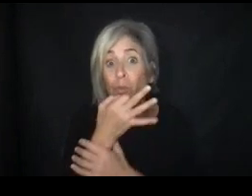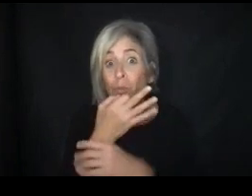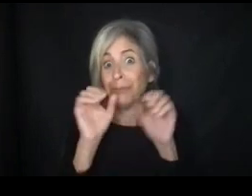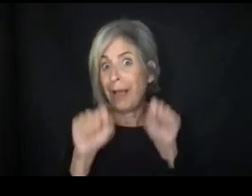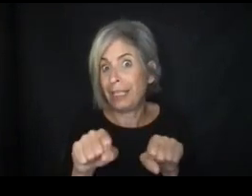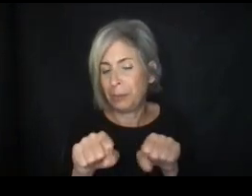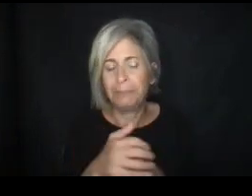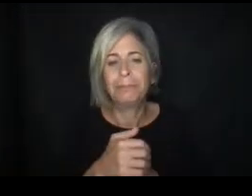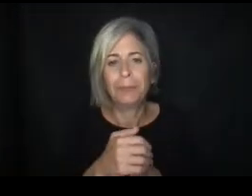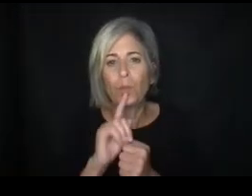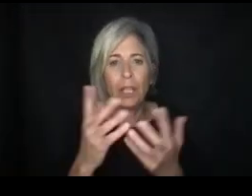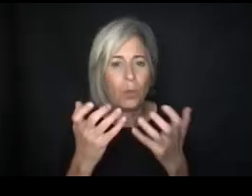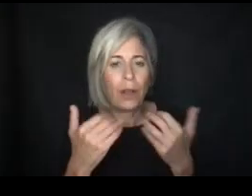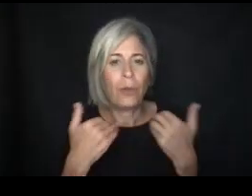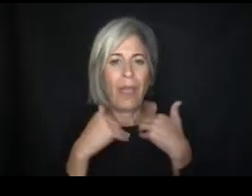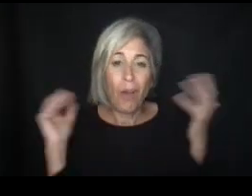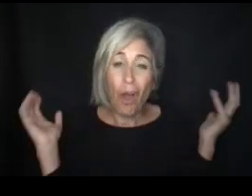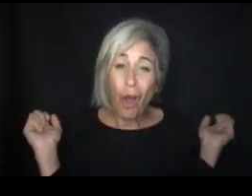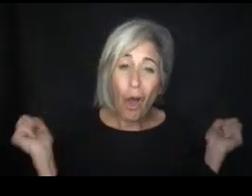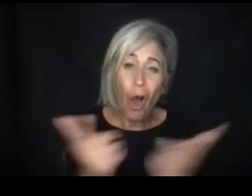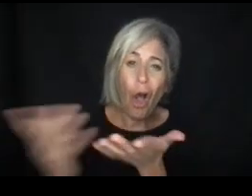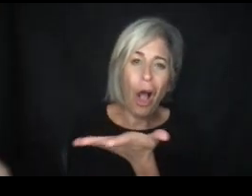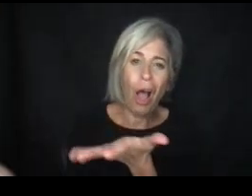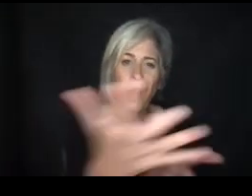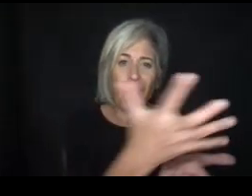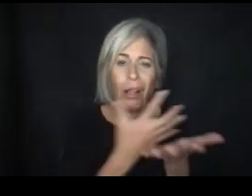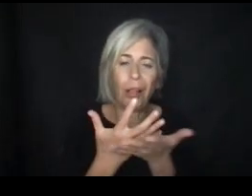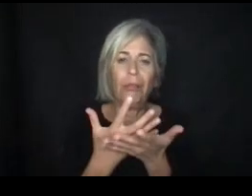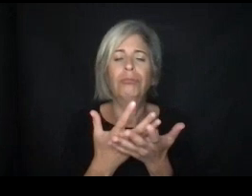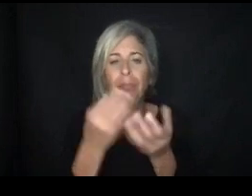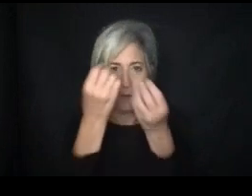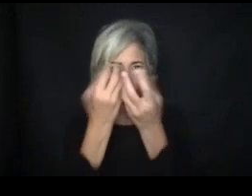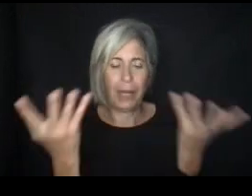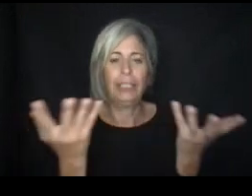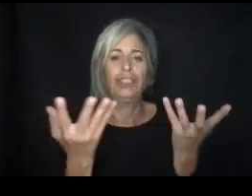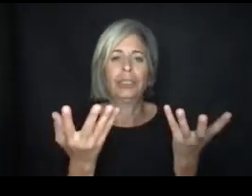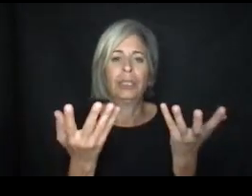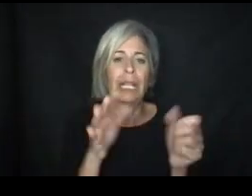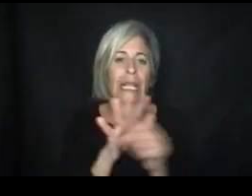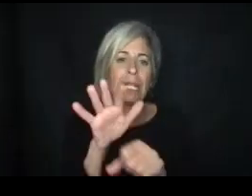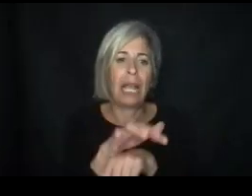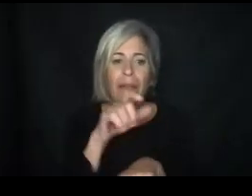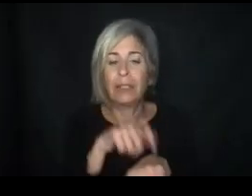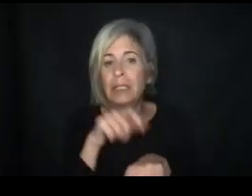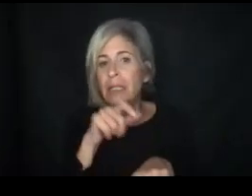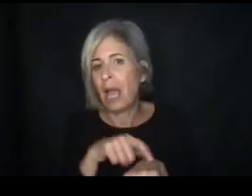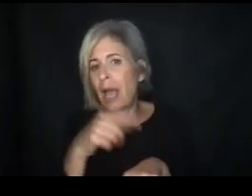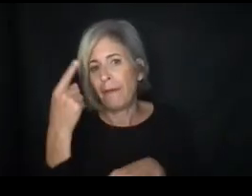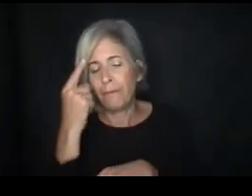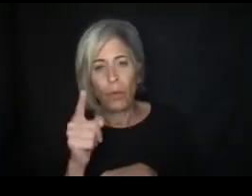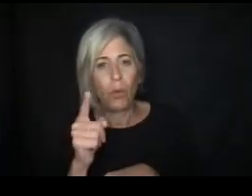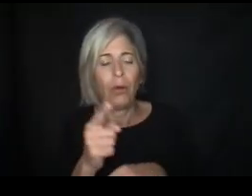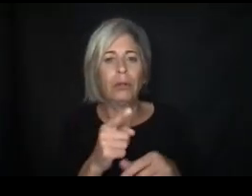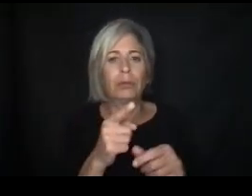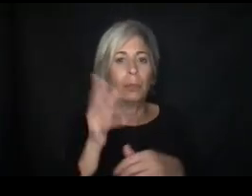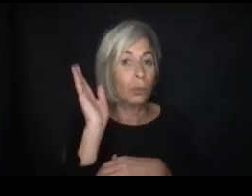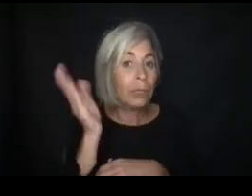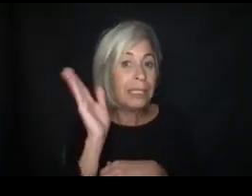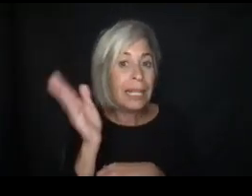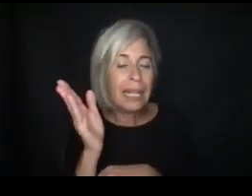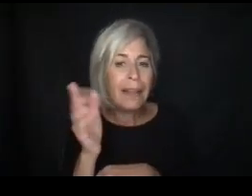we really want to have all of this information come together, give us enough time to put it into a